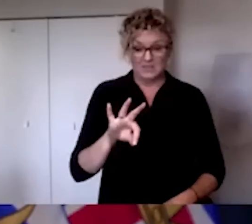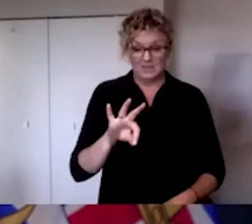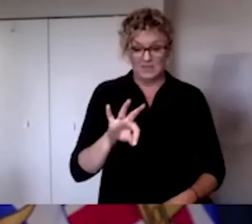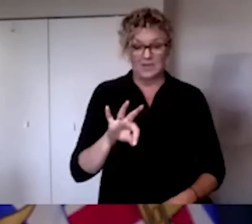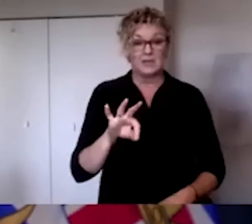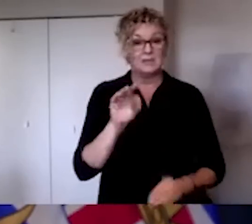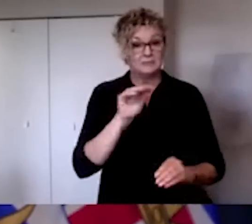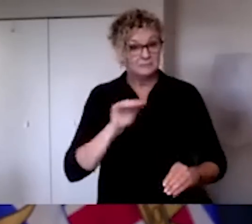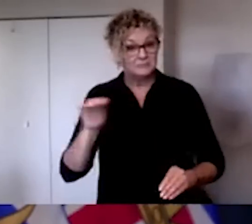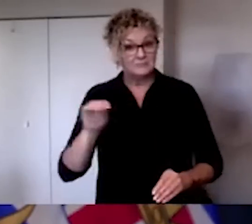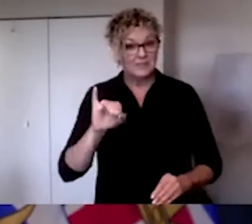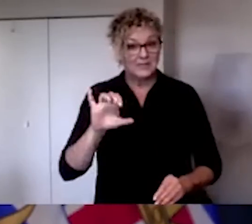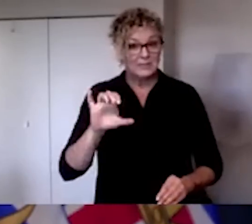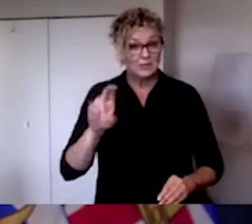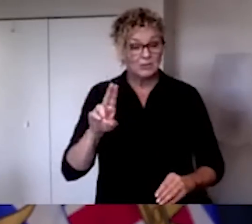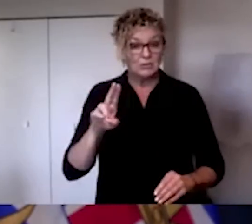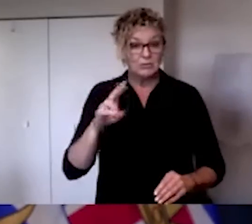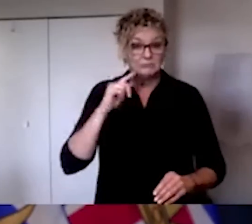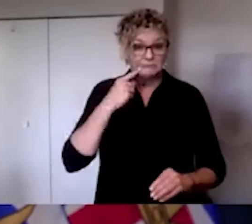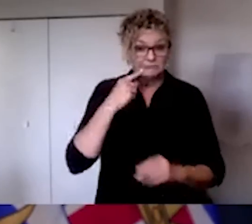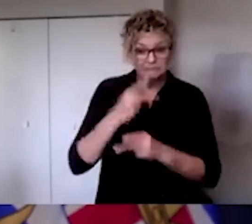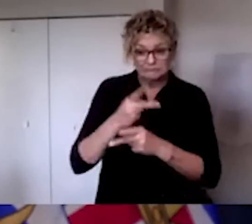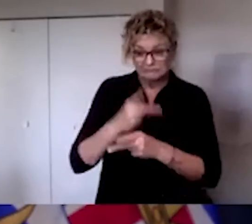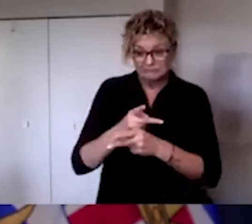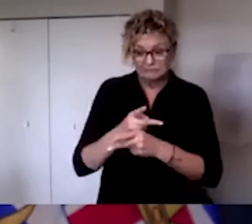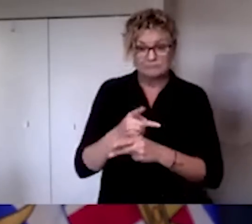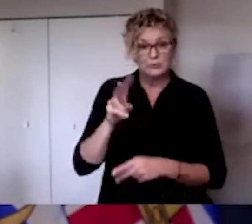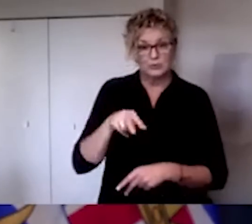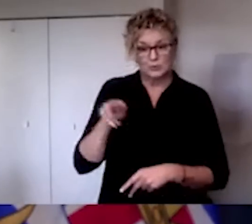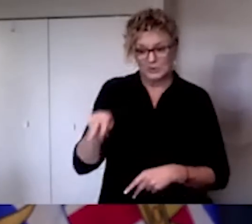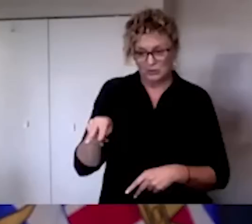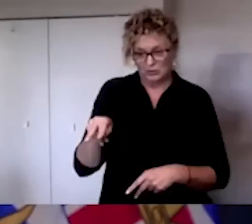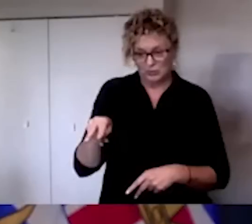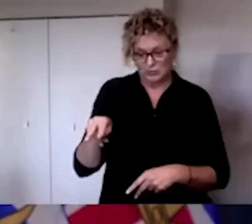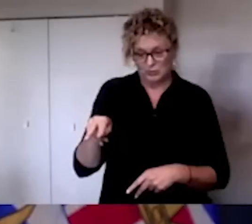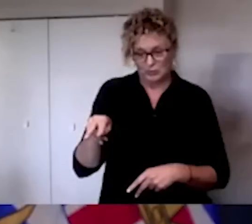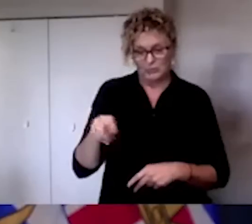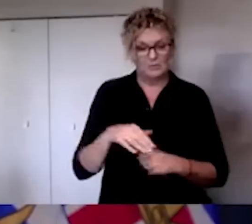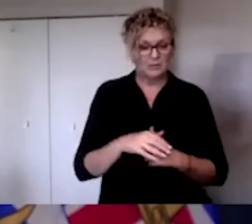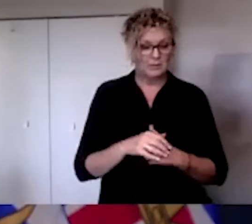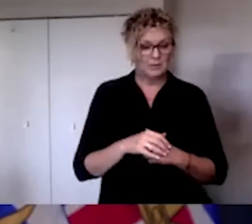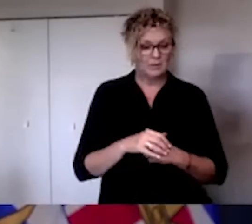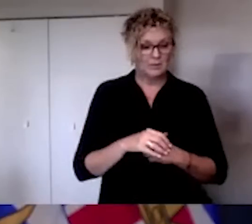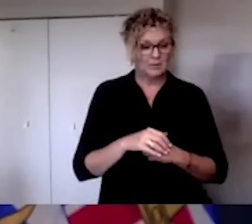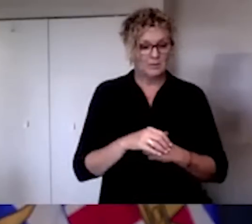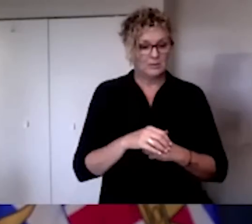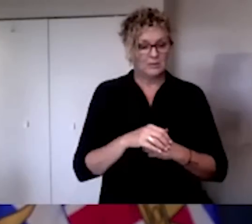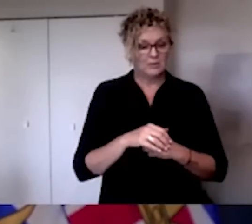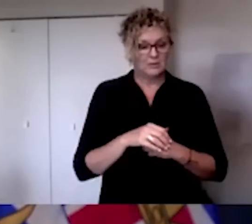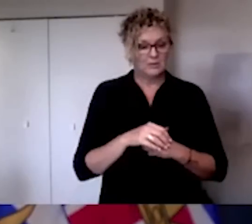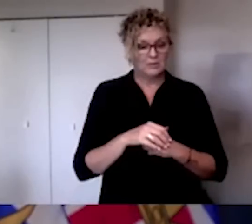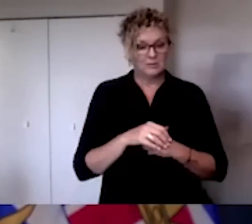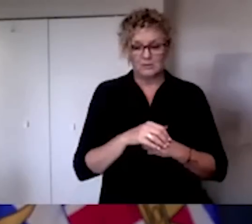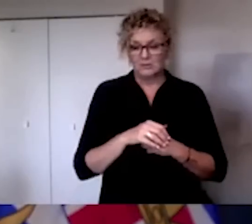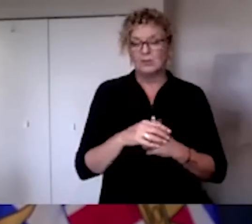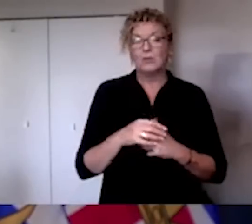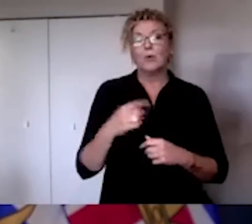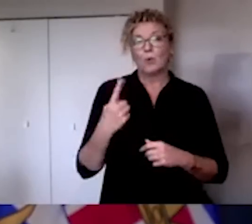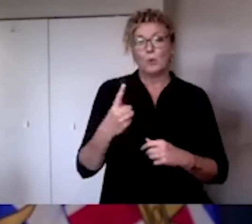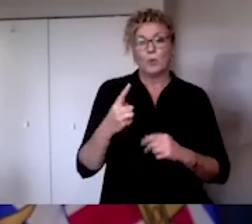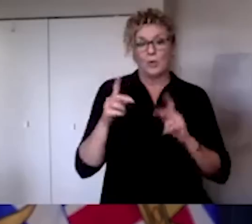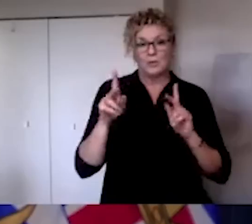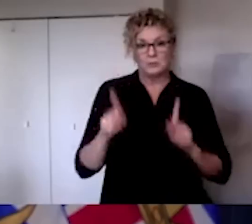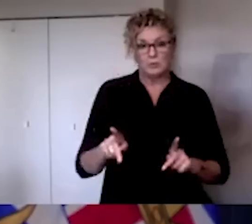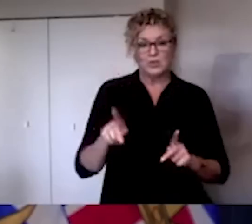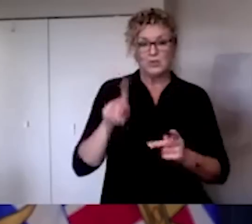outside of Canada. We are now at 1,302 active cases in the province in all